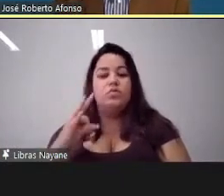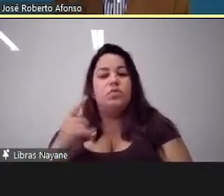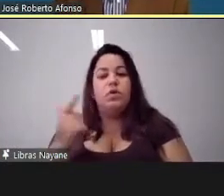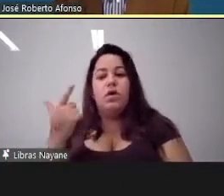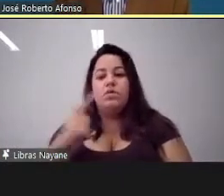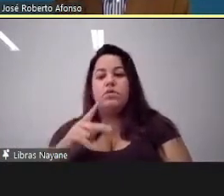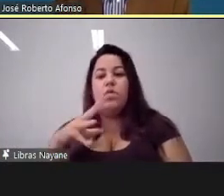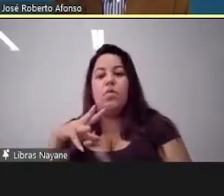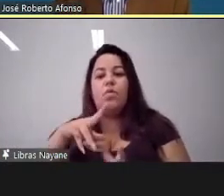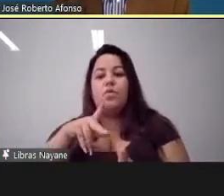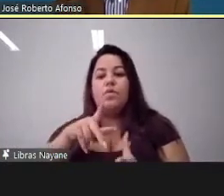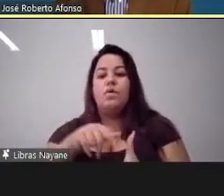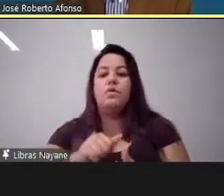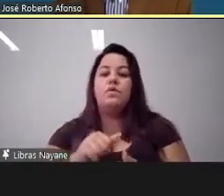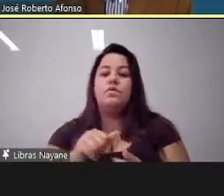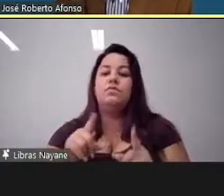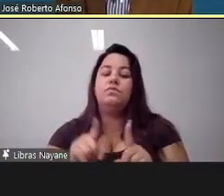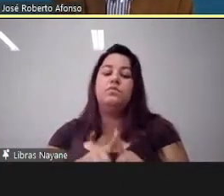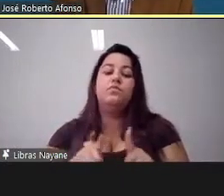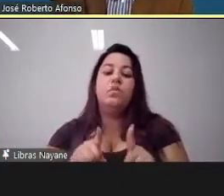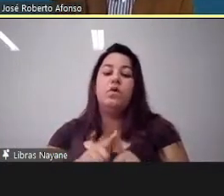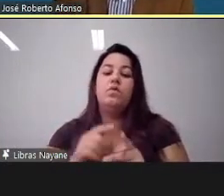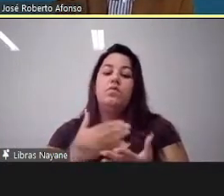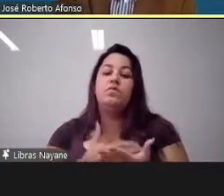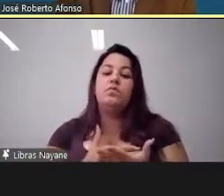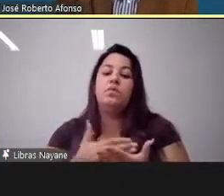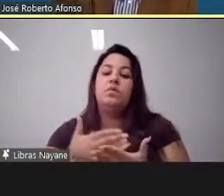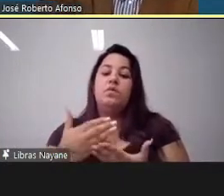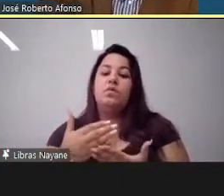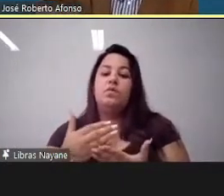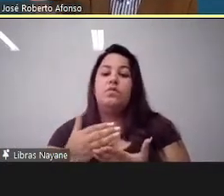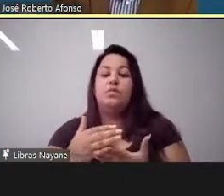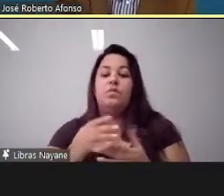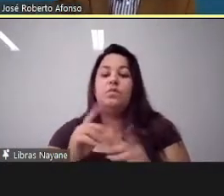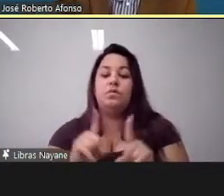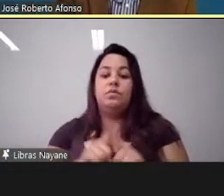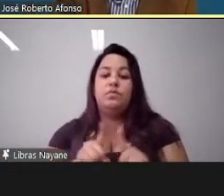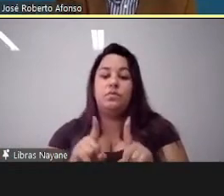we have, for example, this tripod